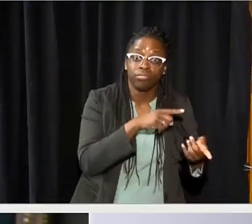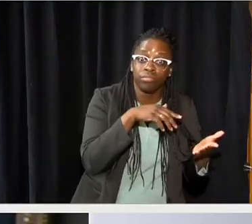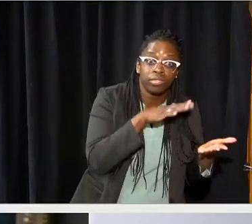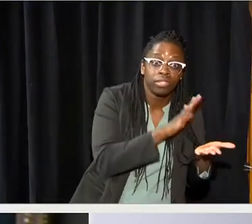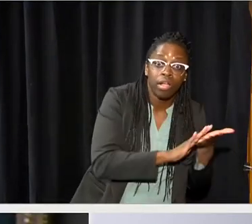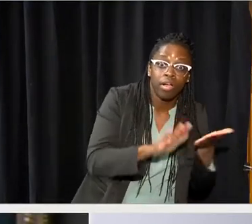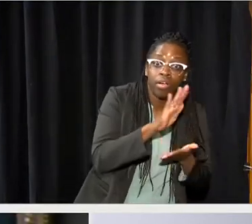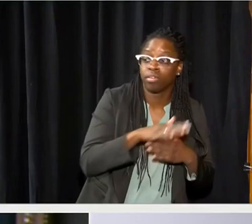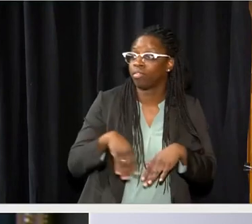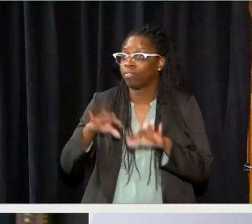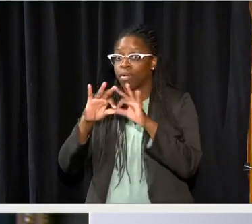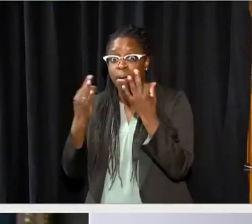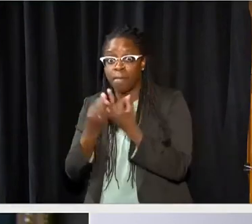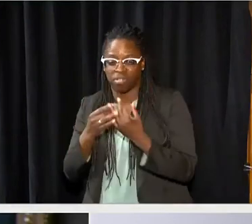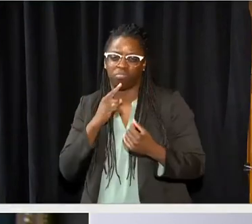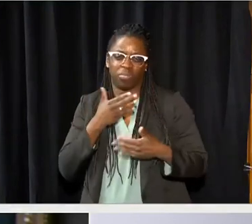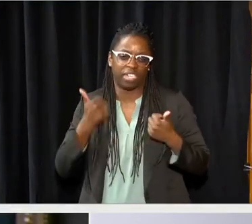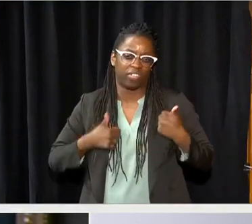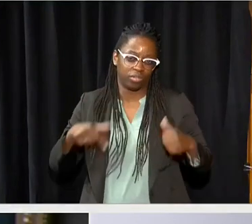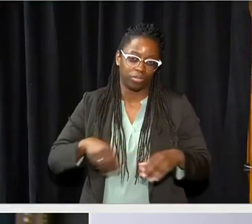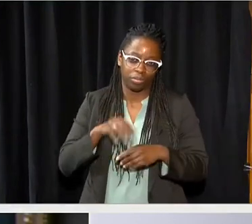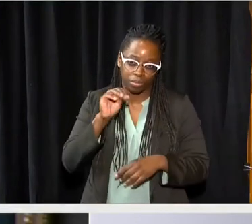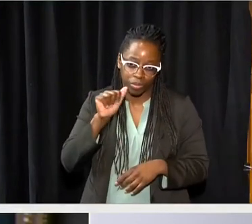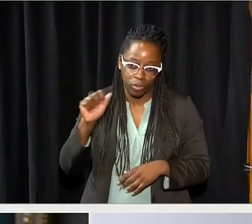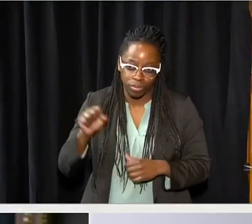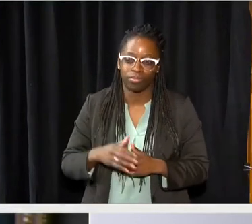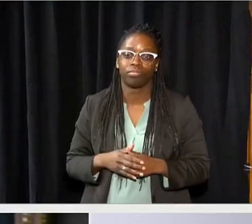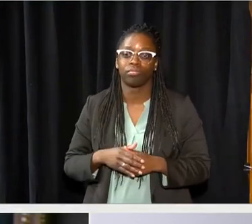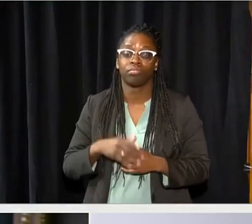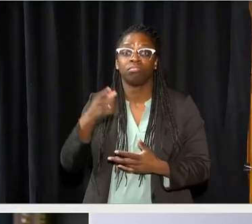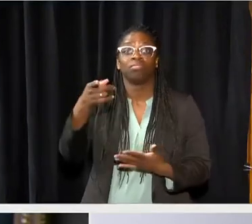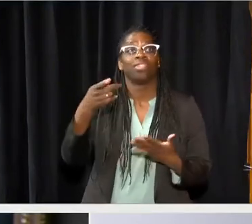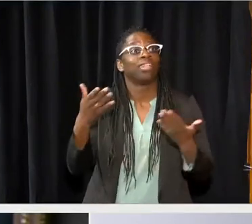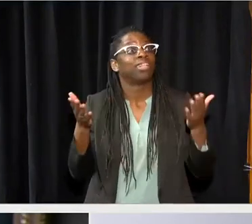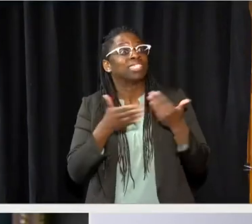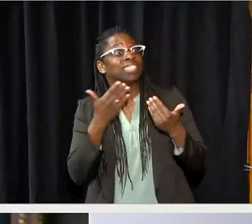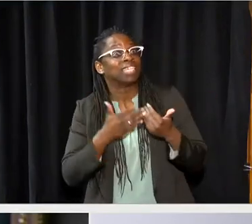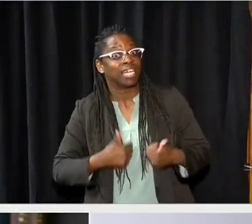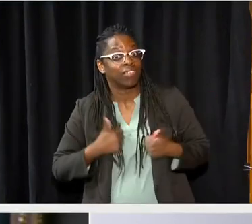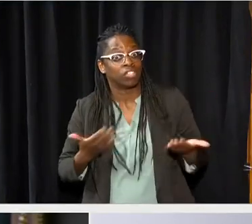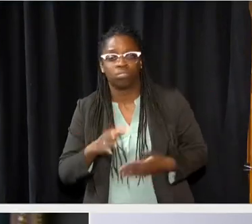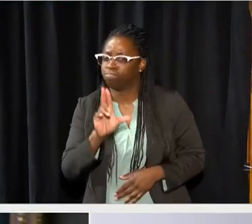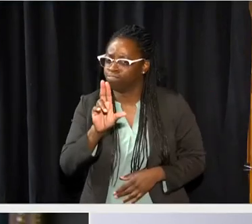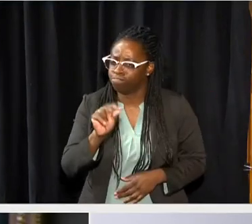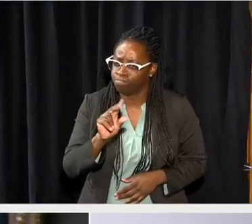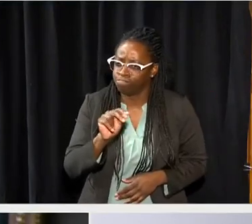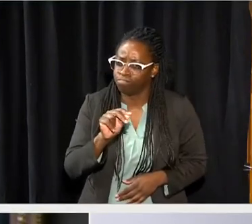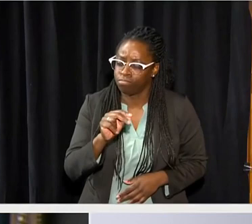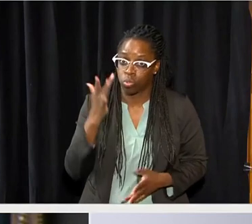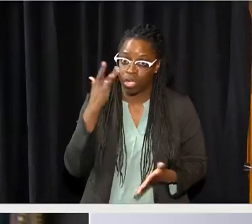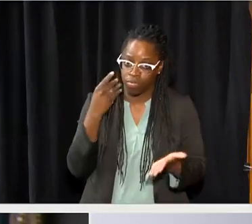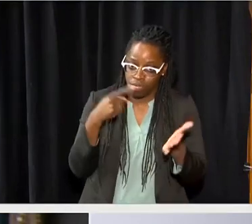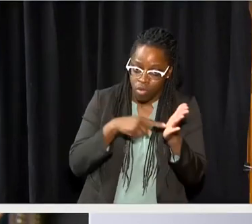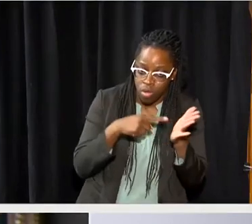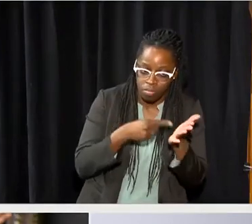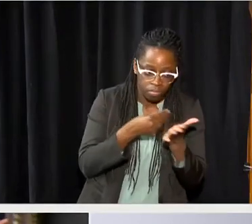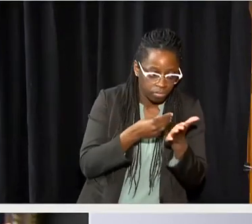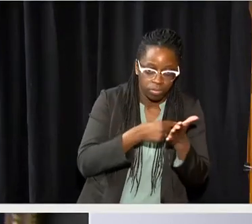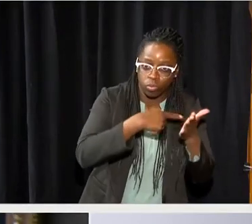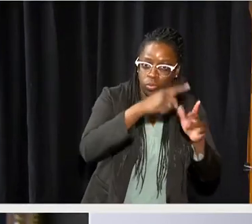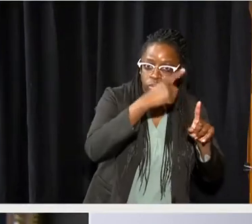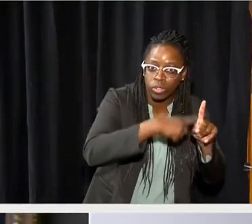family. But I also don't underestimate the challenges that we face. Costs are too high for housing